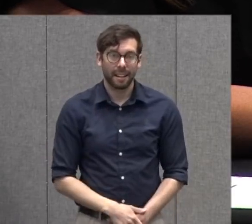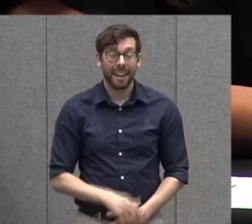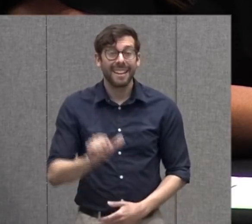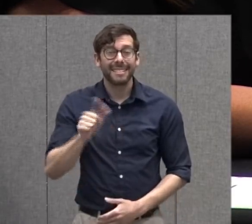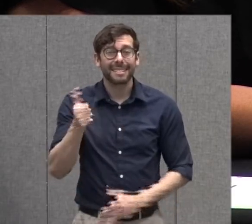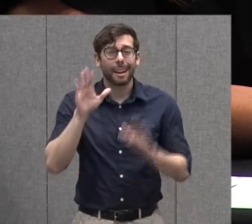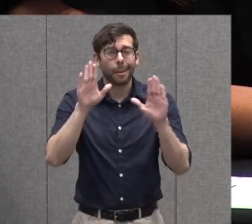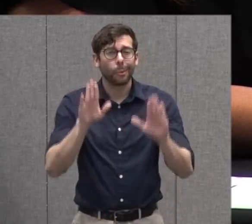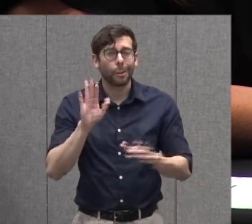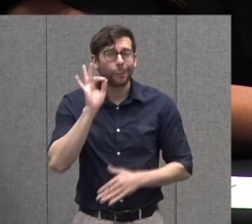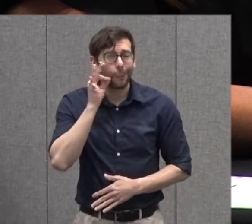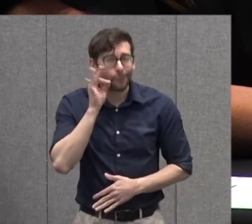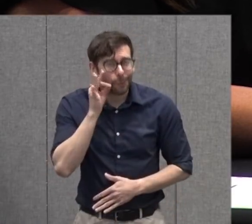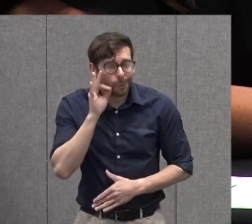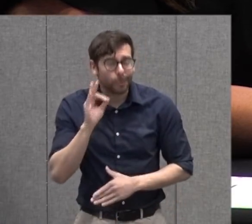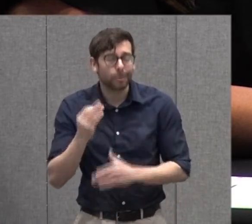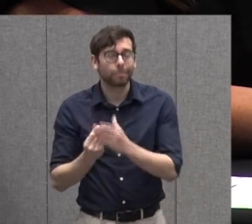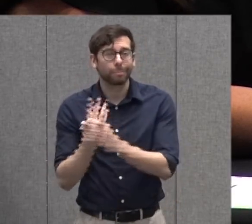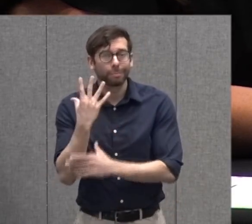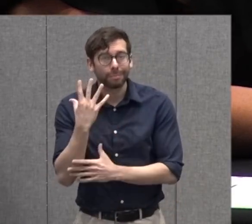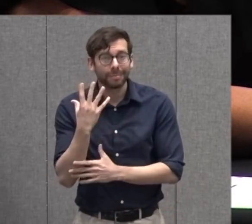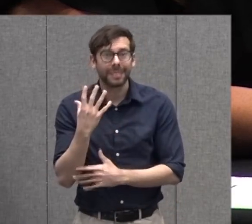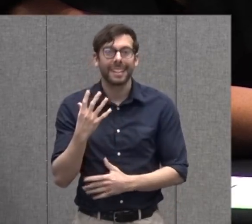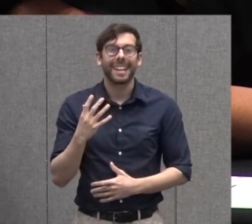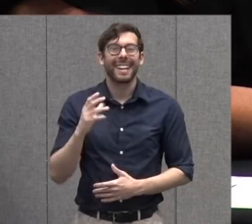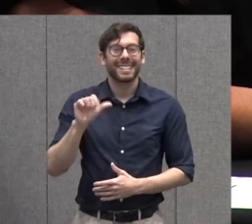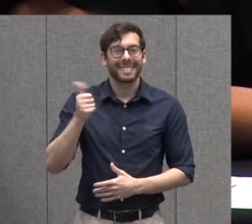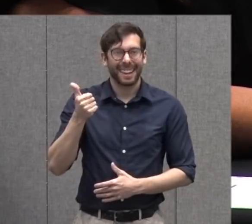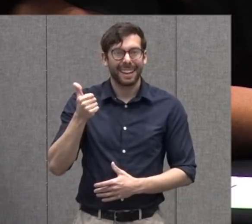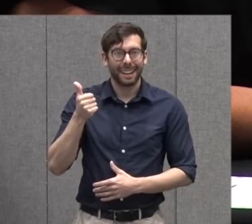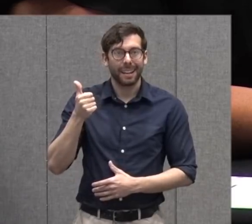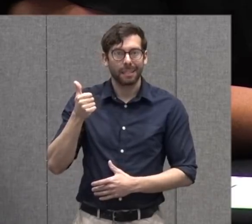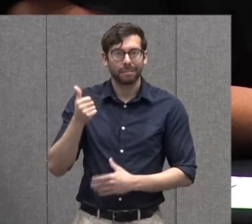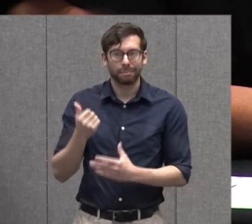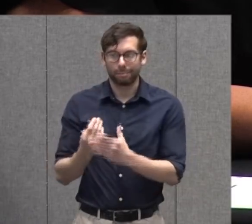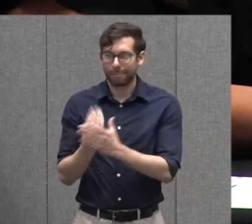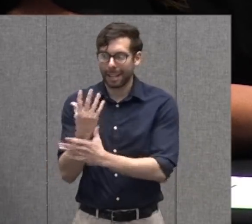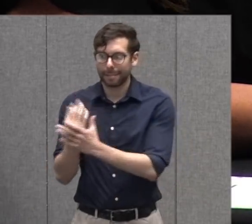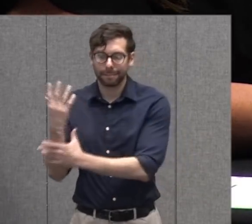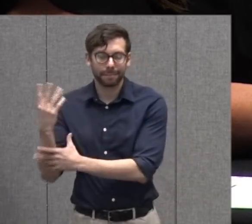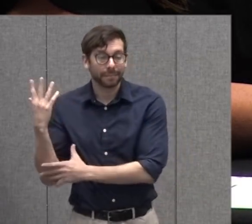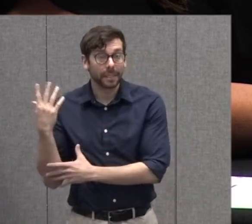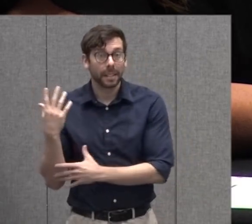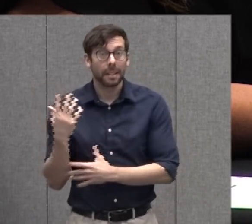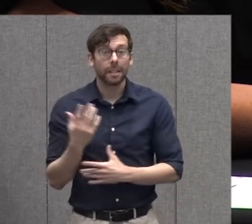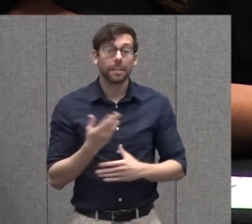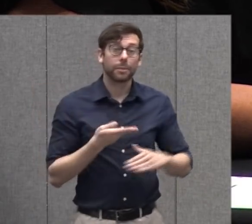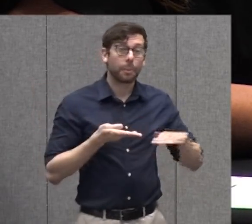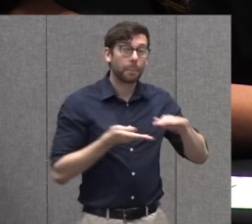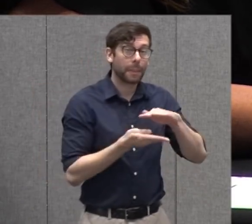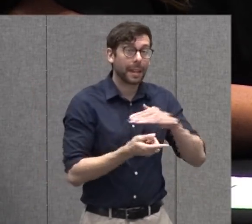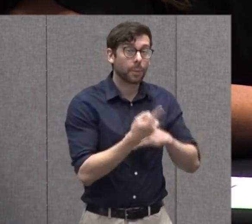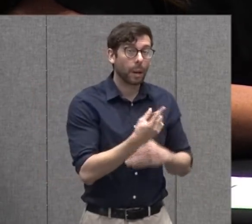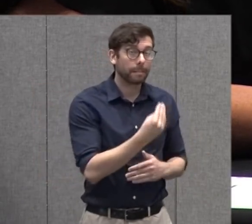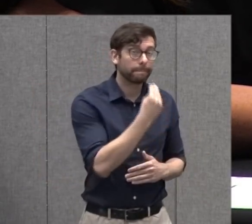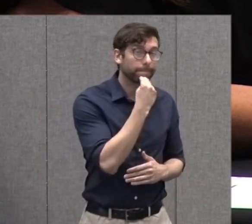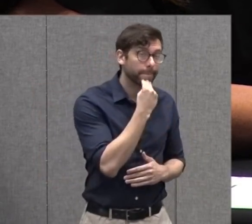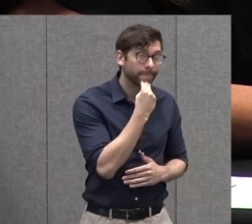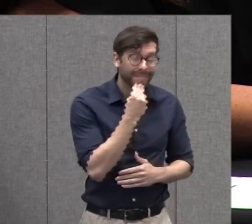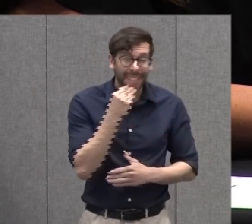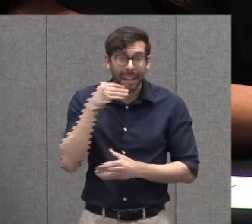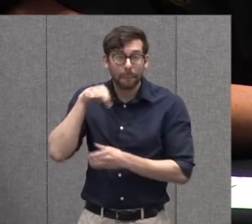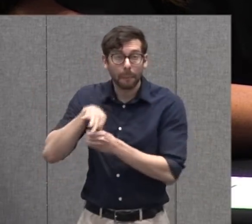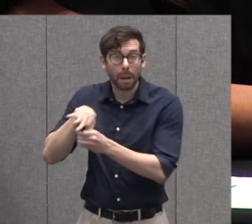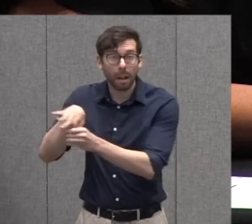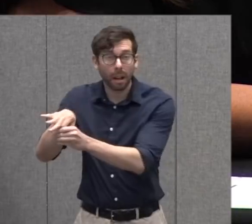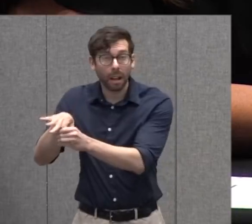10 seeds to plant. Jack buried 9 seeds, baked 1 and ate 1. And the next year, the 4th